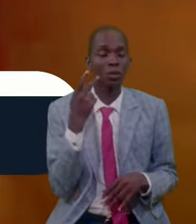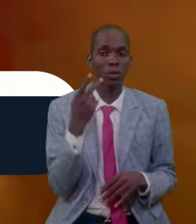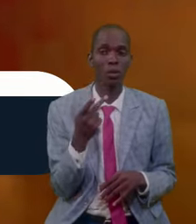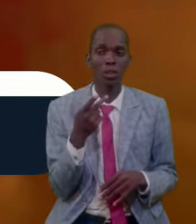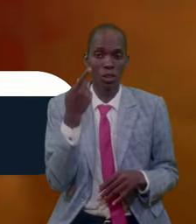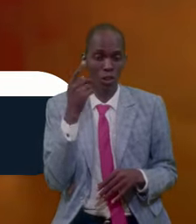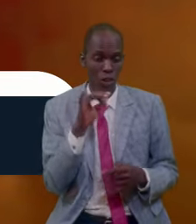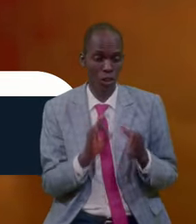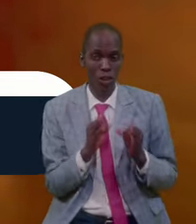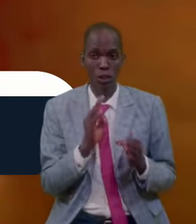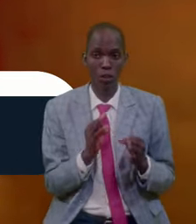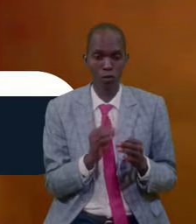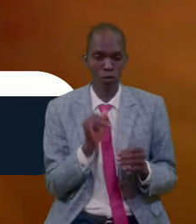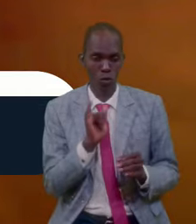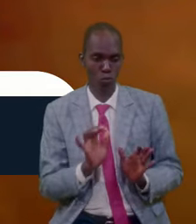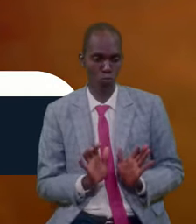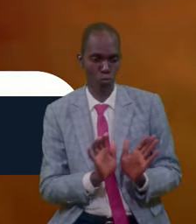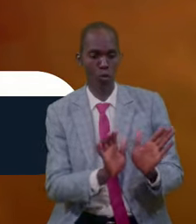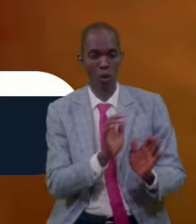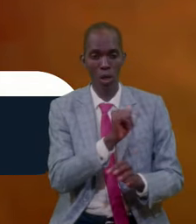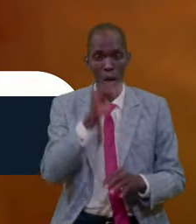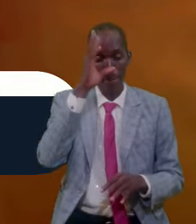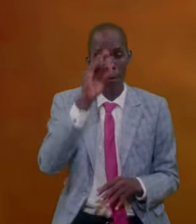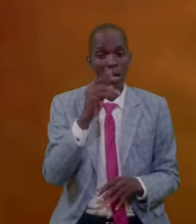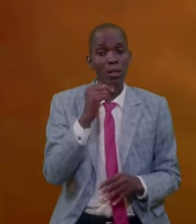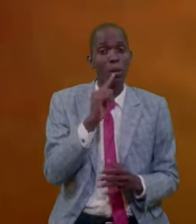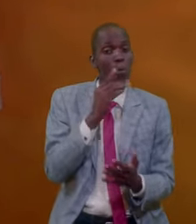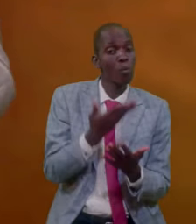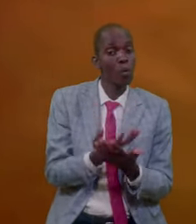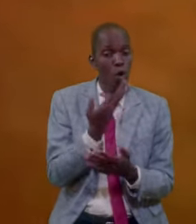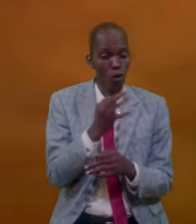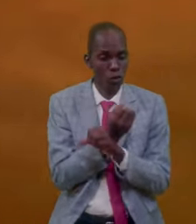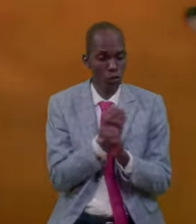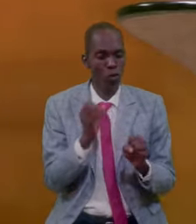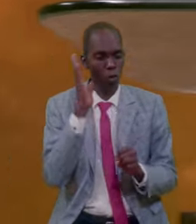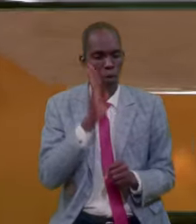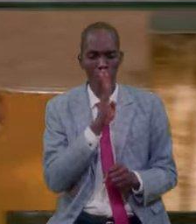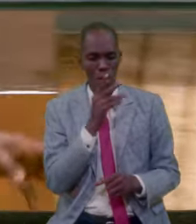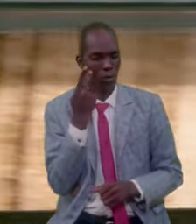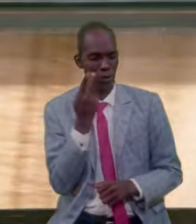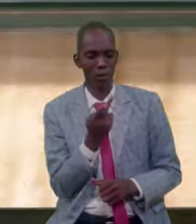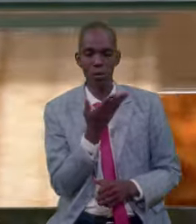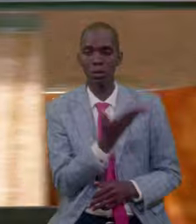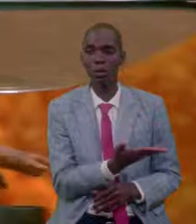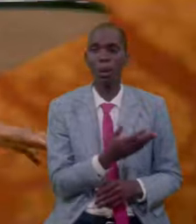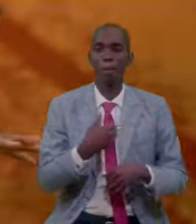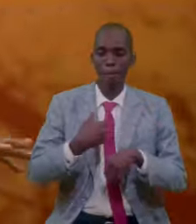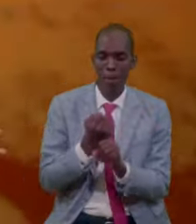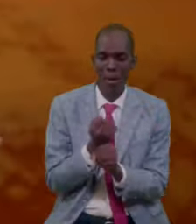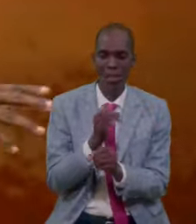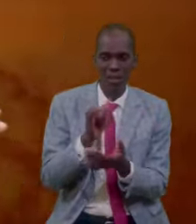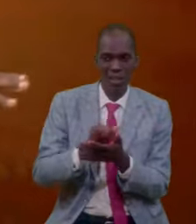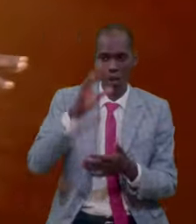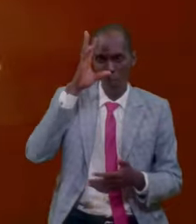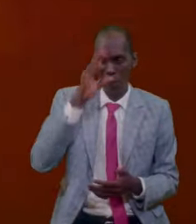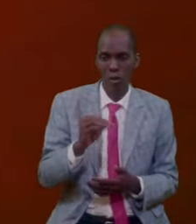salvation will be evident. Push the man, the fruit of salvation will be evident. Make him to, you know, put